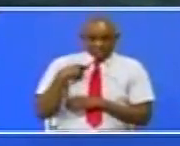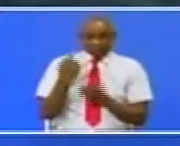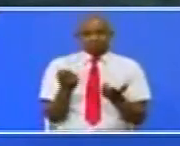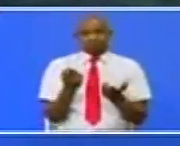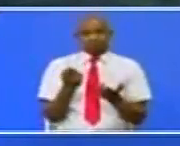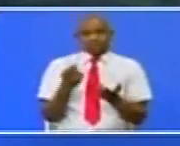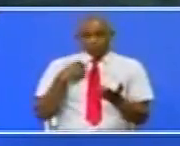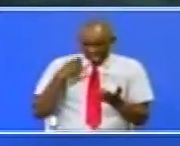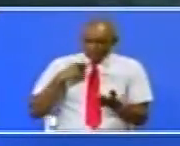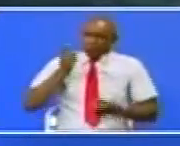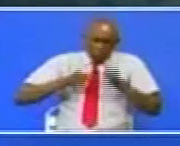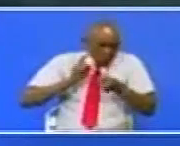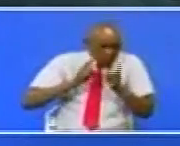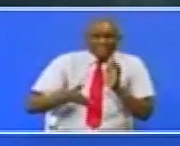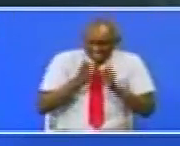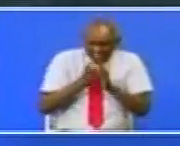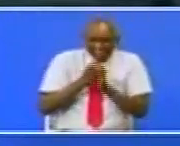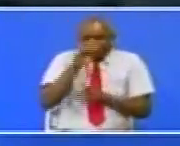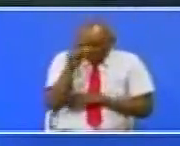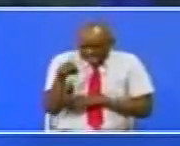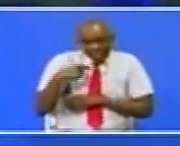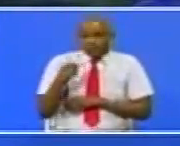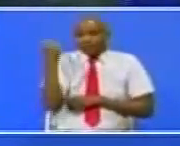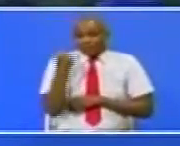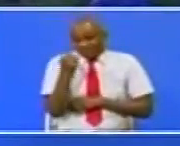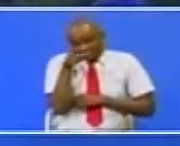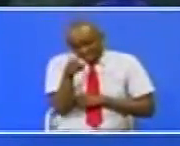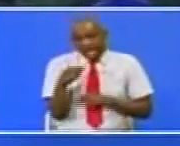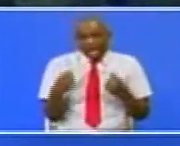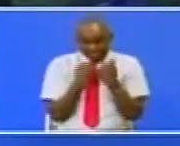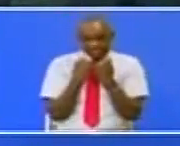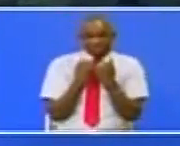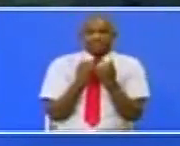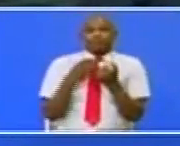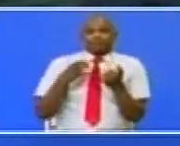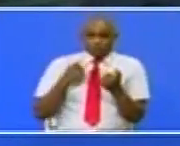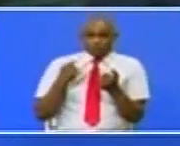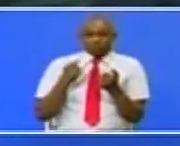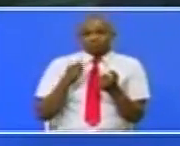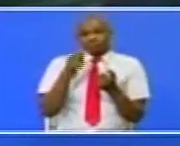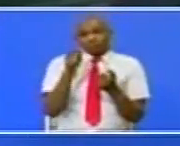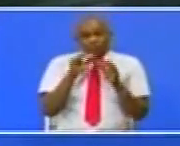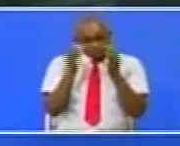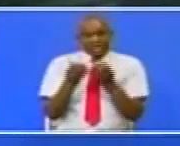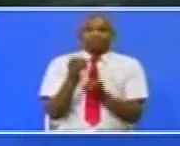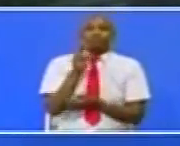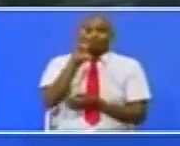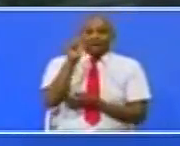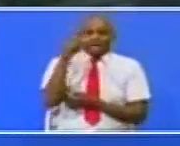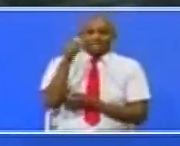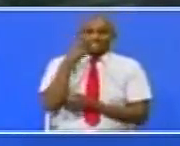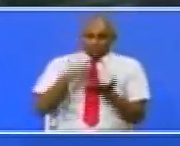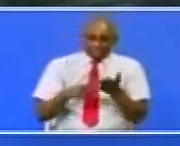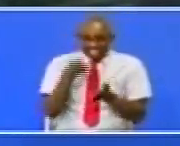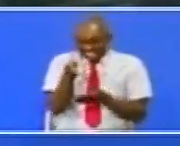a race against to beat the time, and that is the deadline 5th, as stipulated by the requirements of WADA. Now, the Parliament will be going on